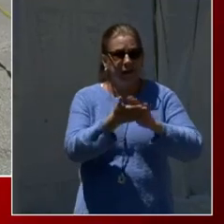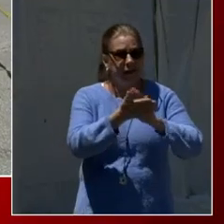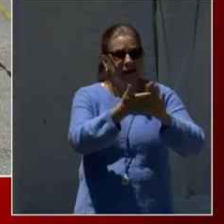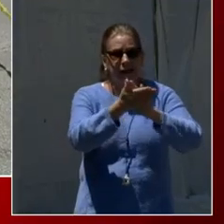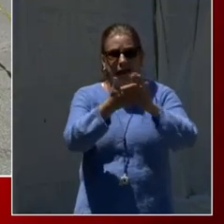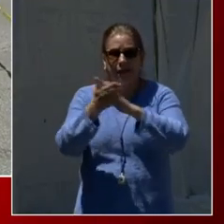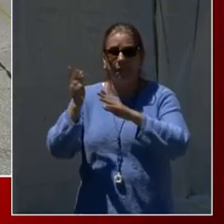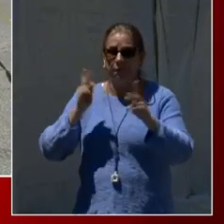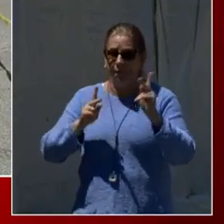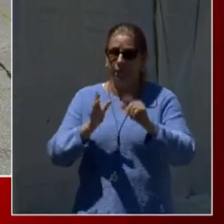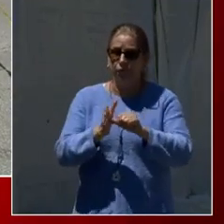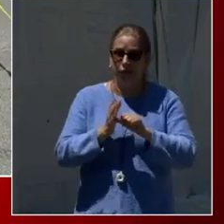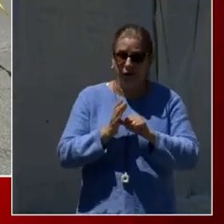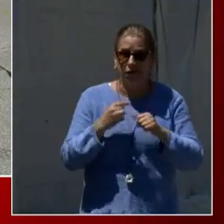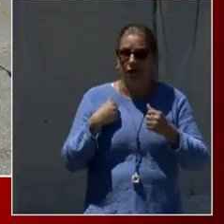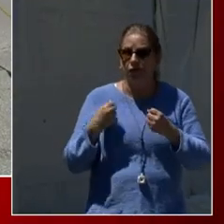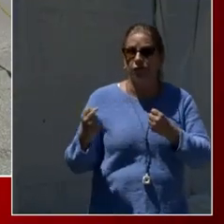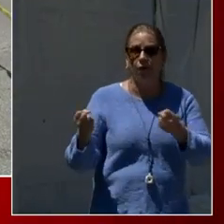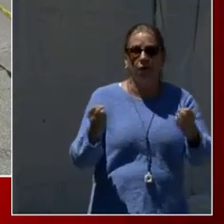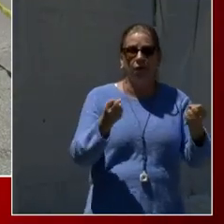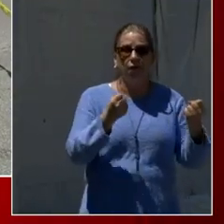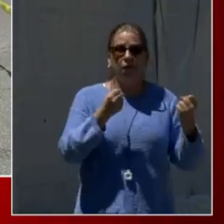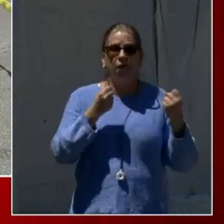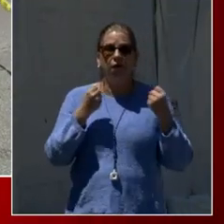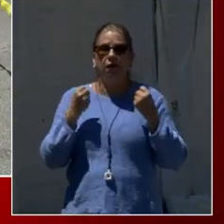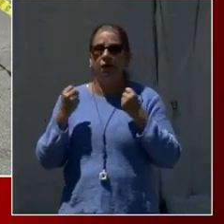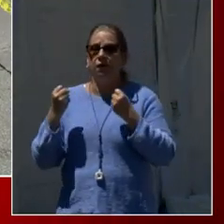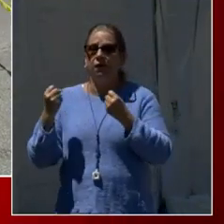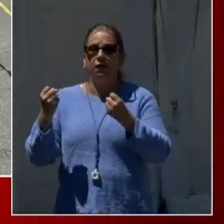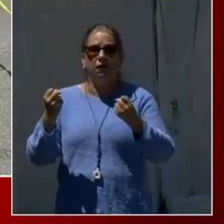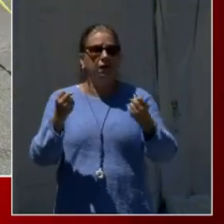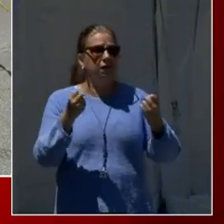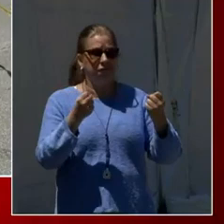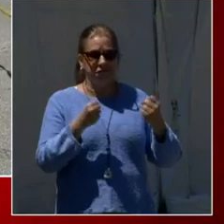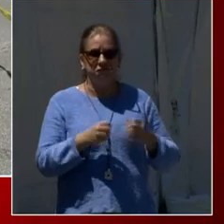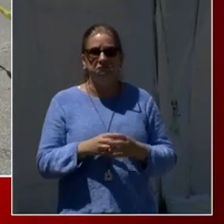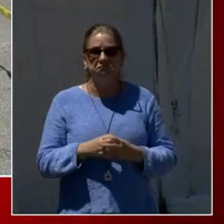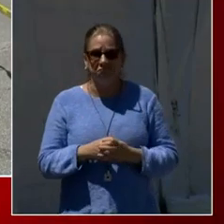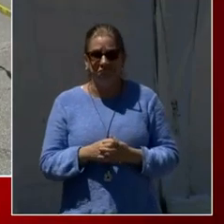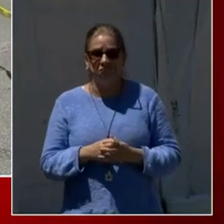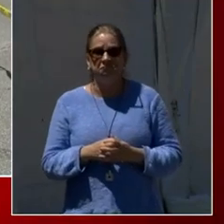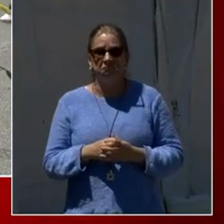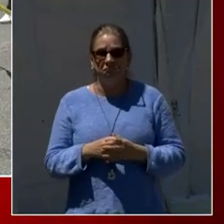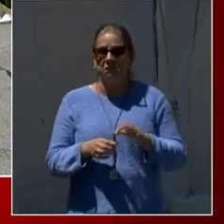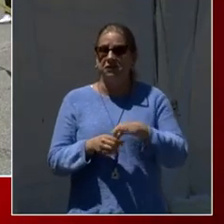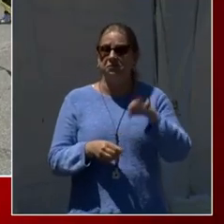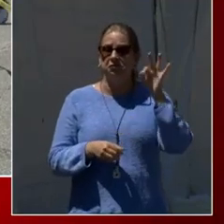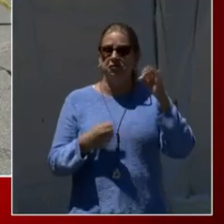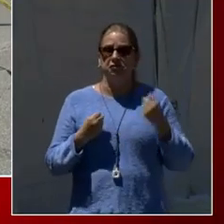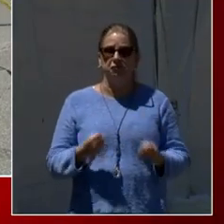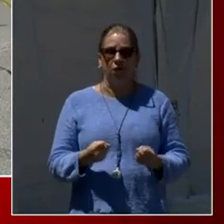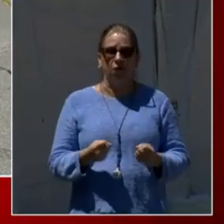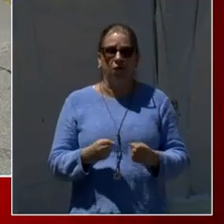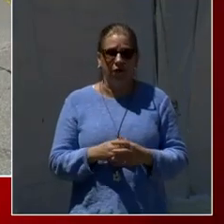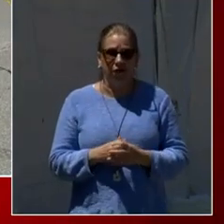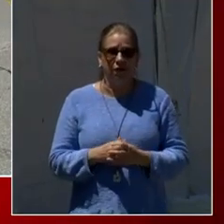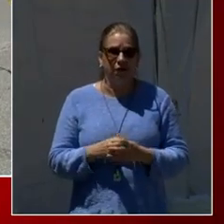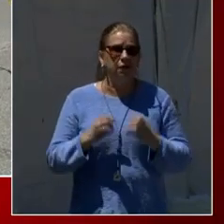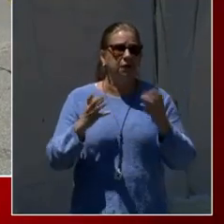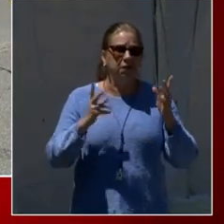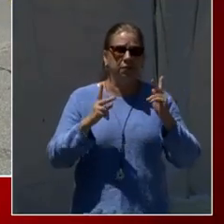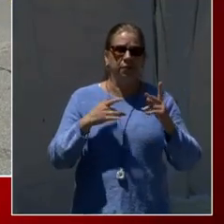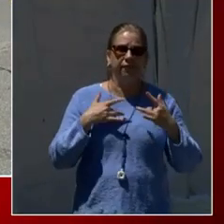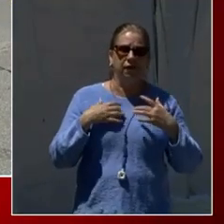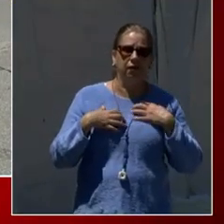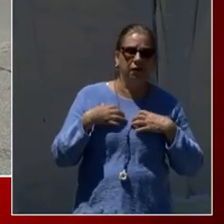and that's the experience and the spirit. I think people are also very torn because they feel so